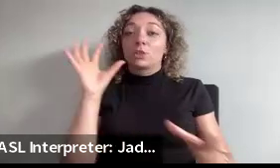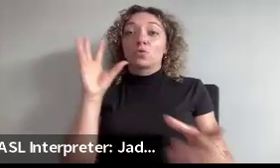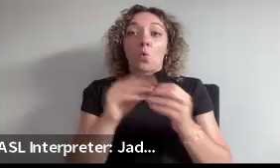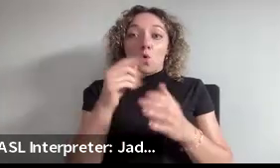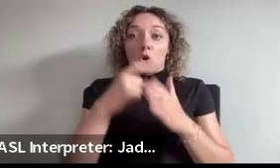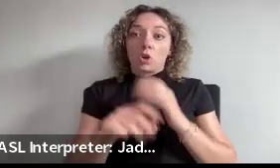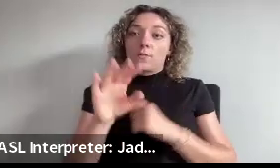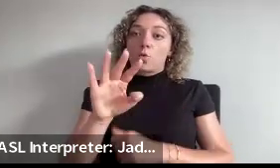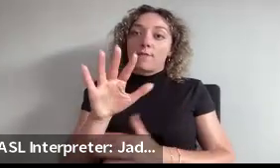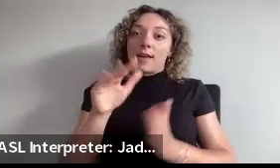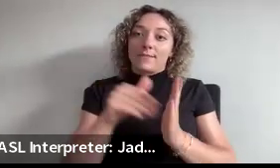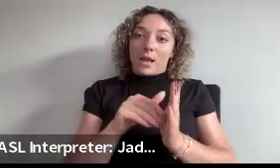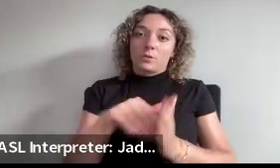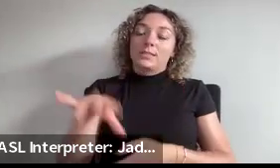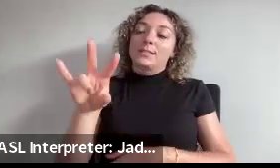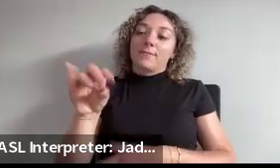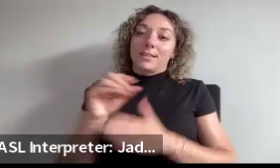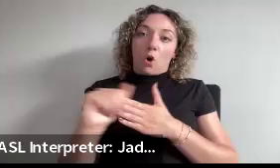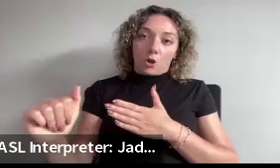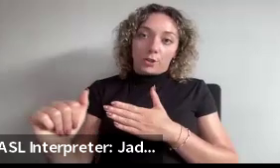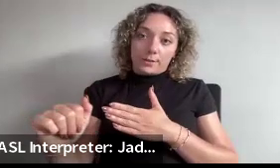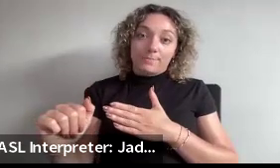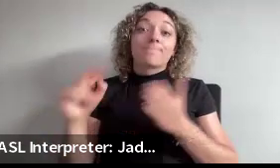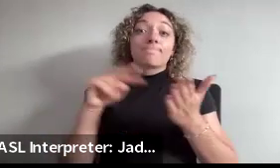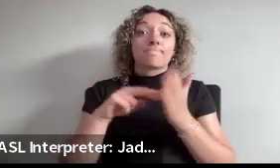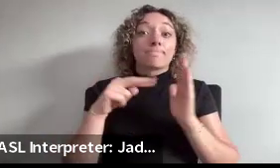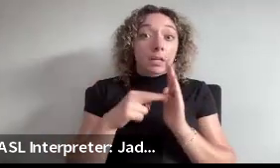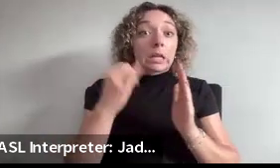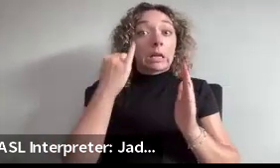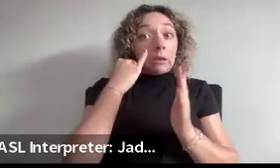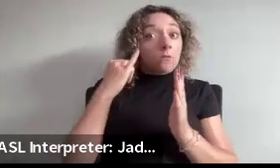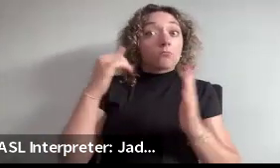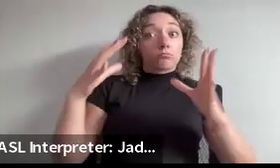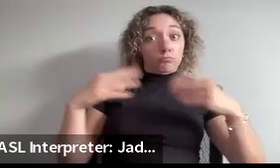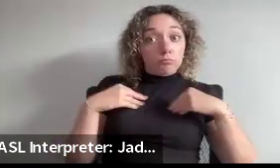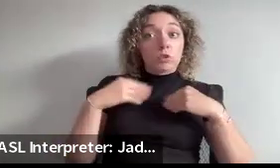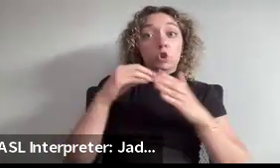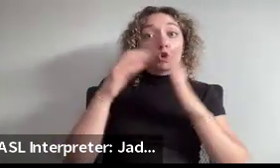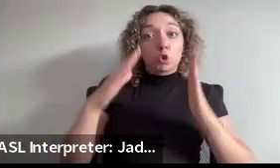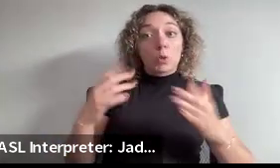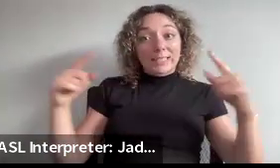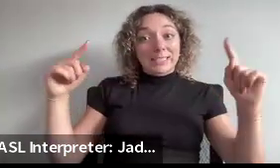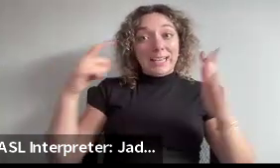is $45,070. So with the student success fee, even though it is